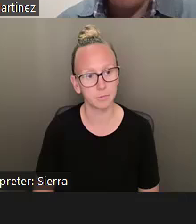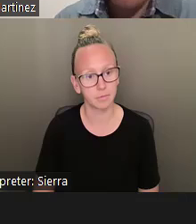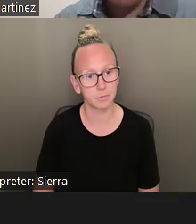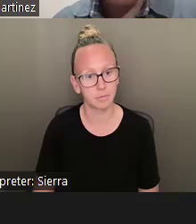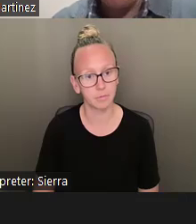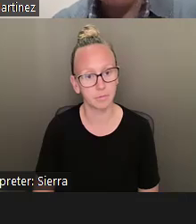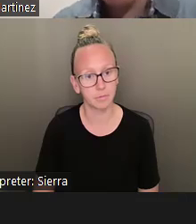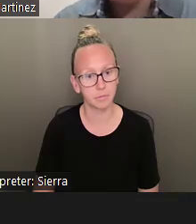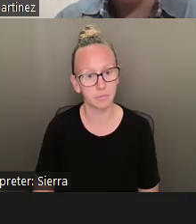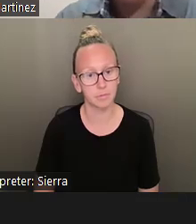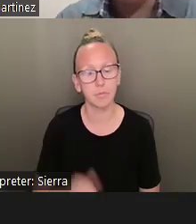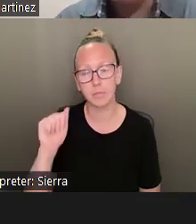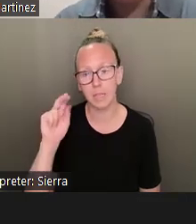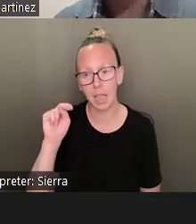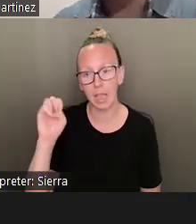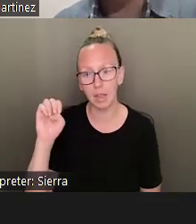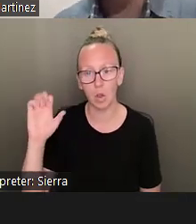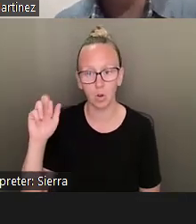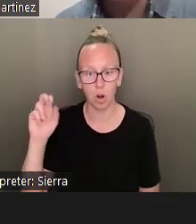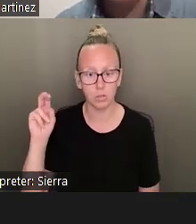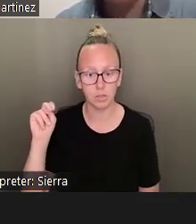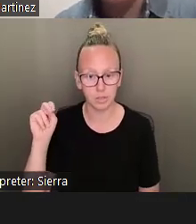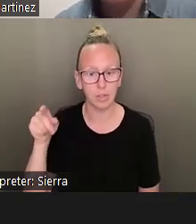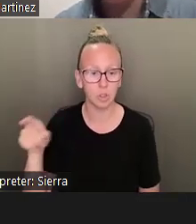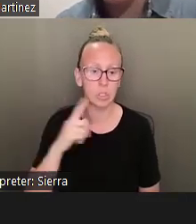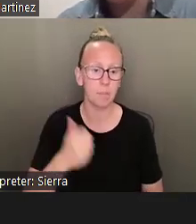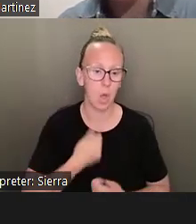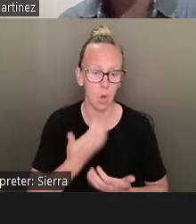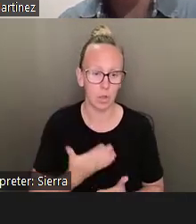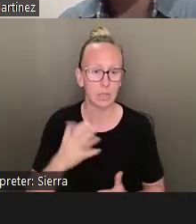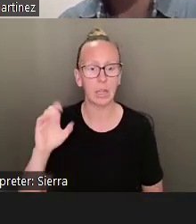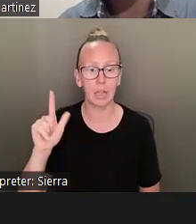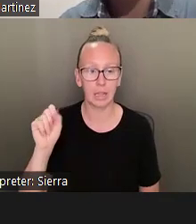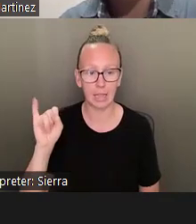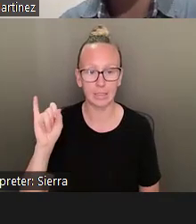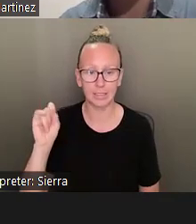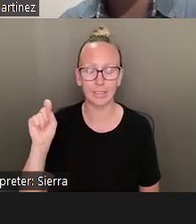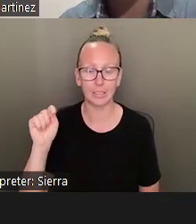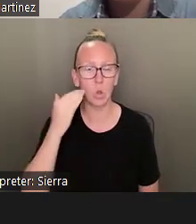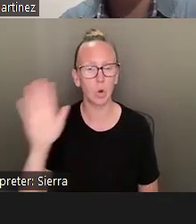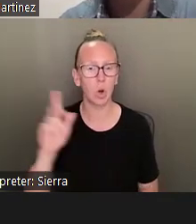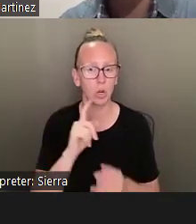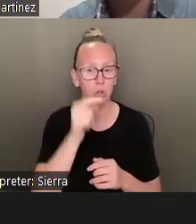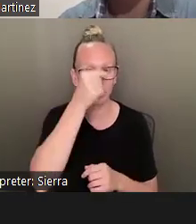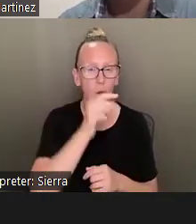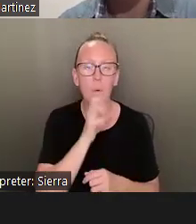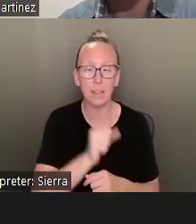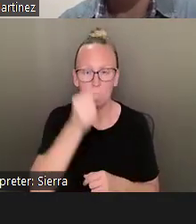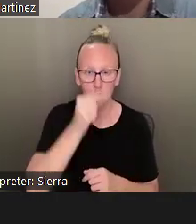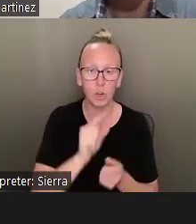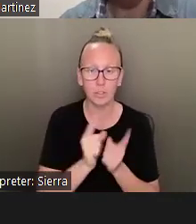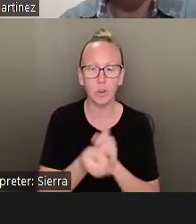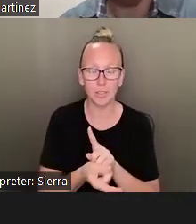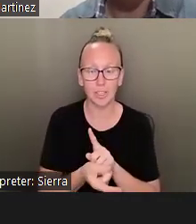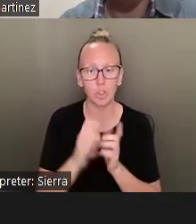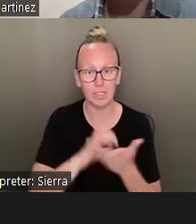Anne Carson, a poet and classicist known for her translations of mostly ancient Greek texts, has